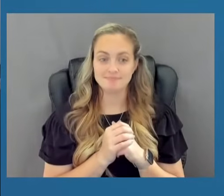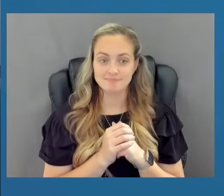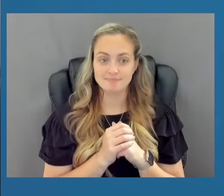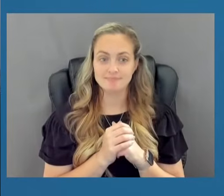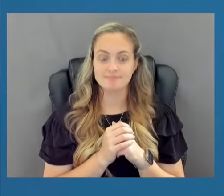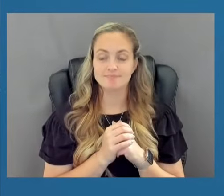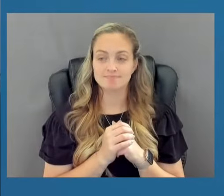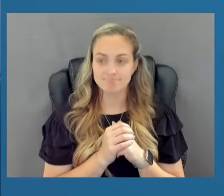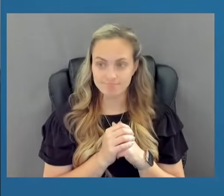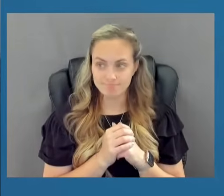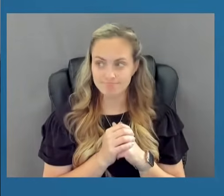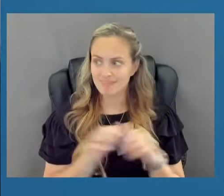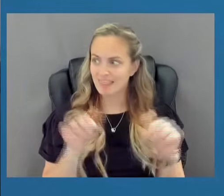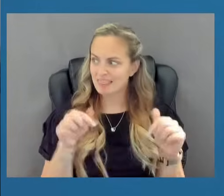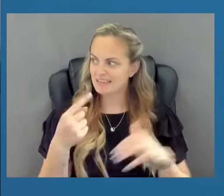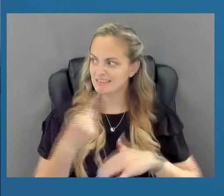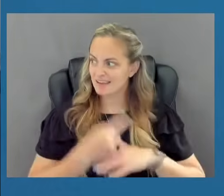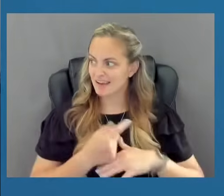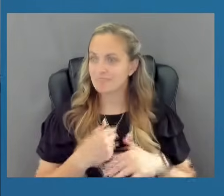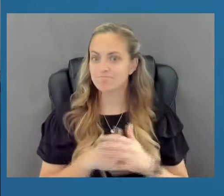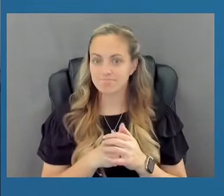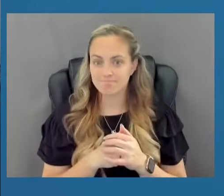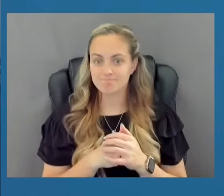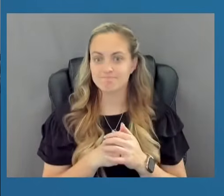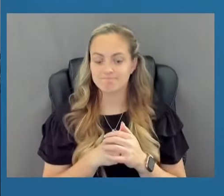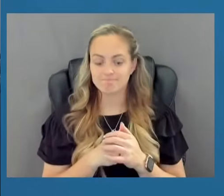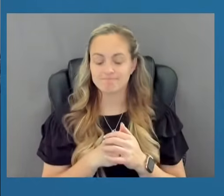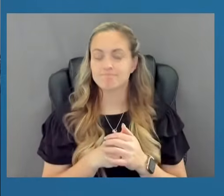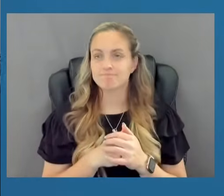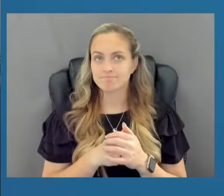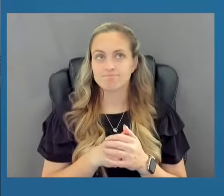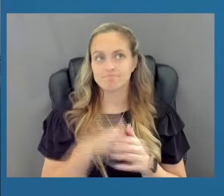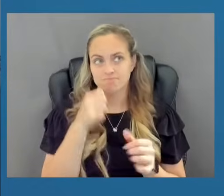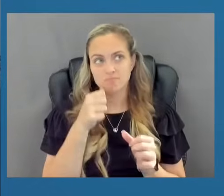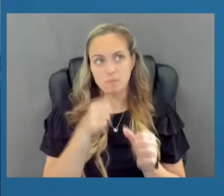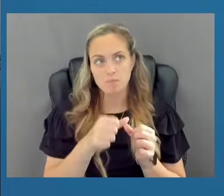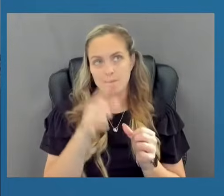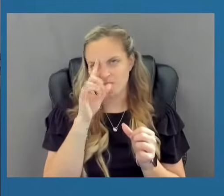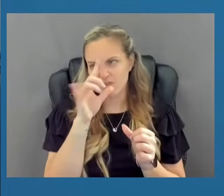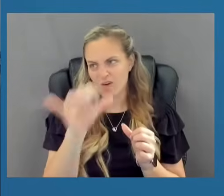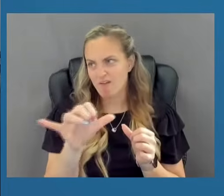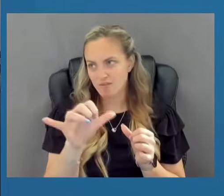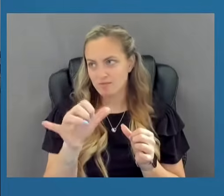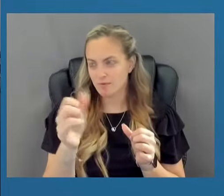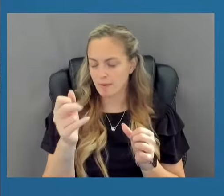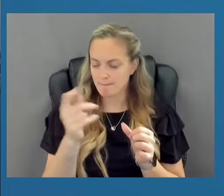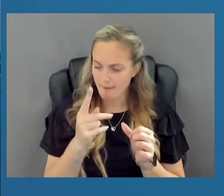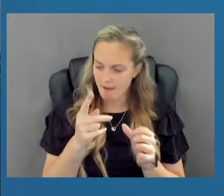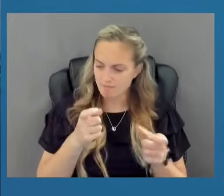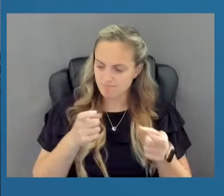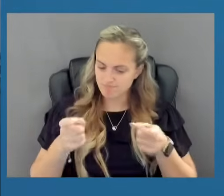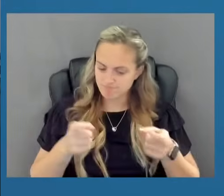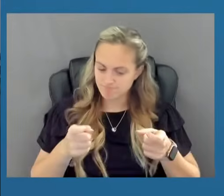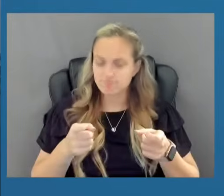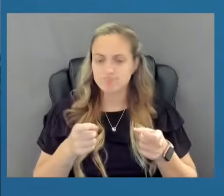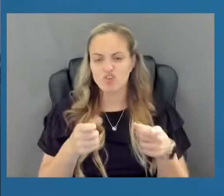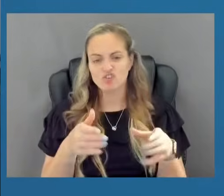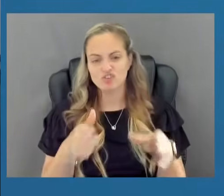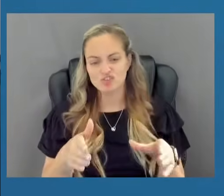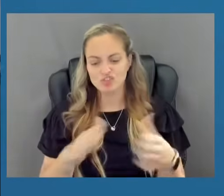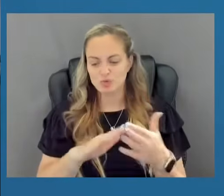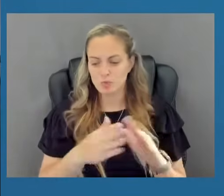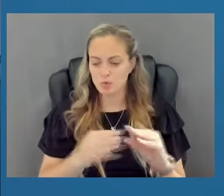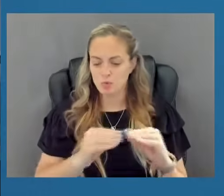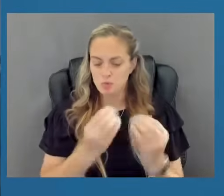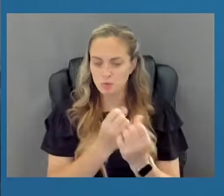Indeed, this is a day that'll forever be remembered as a day we took back our streets and our communities and made them safer. Please